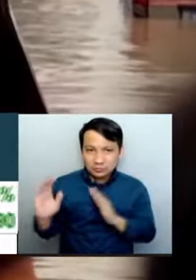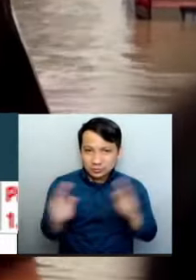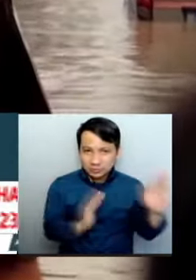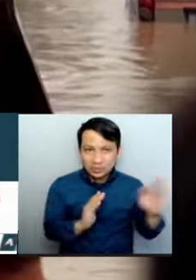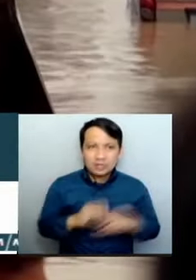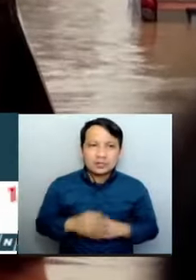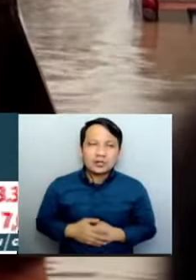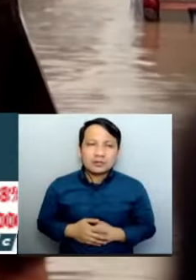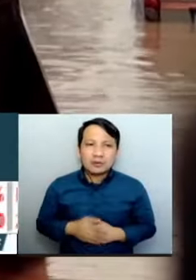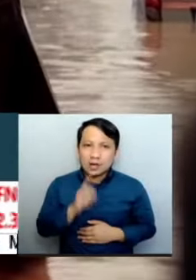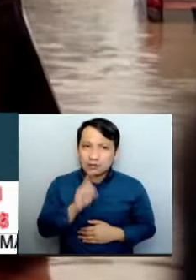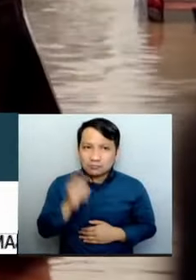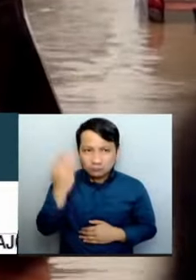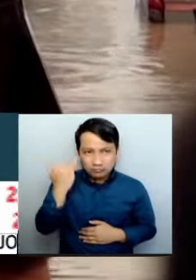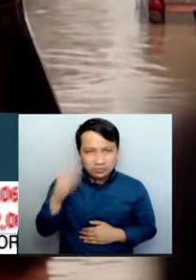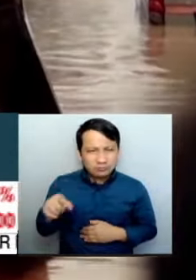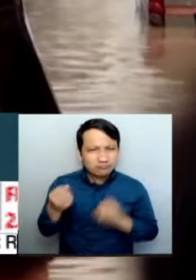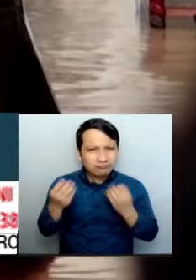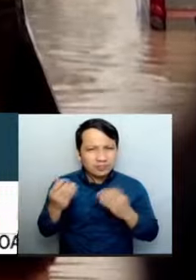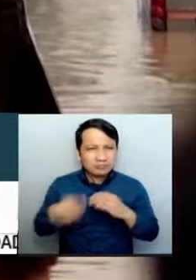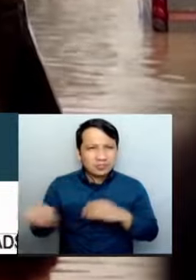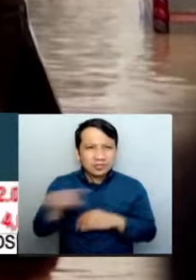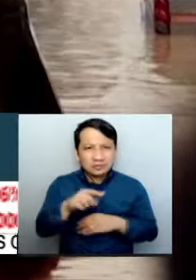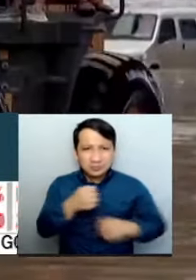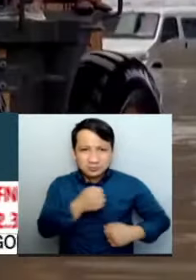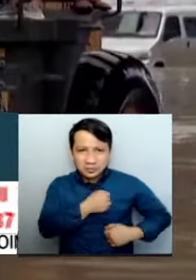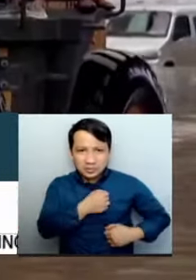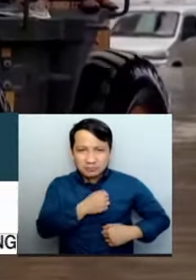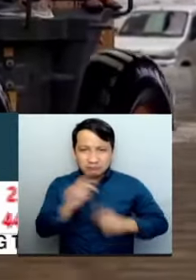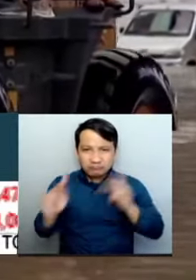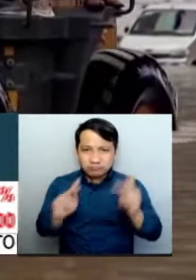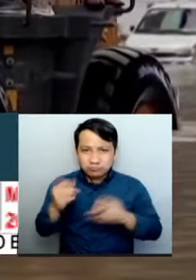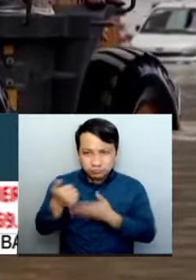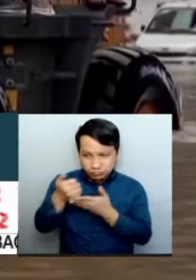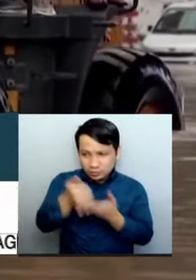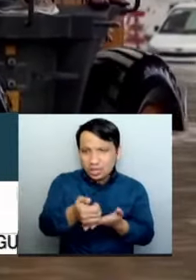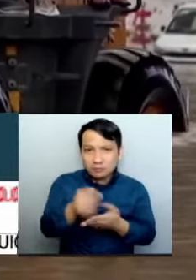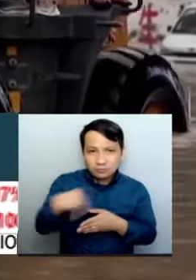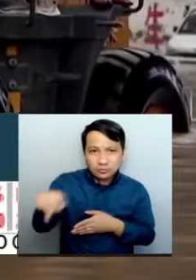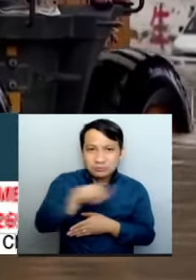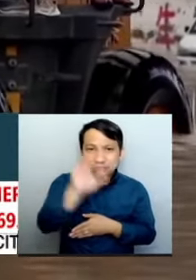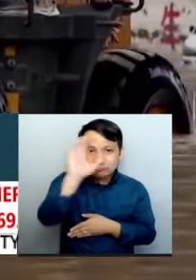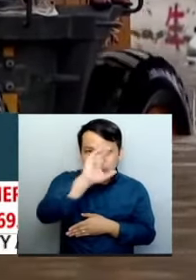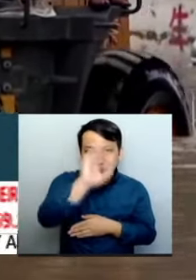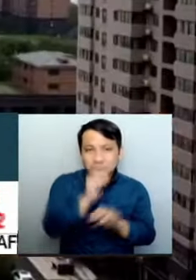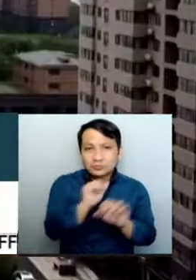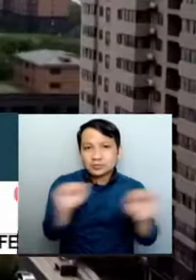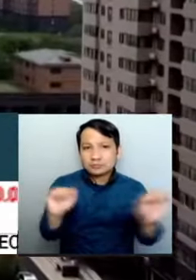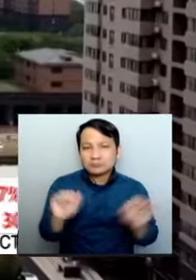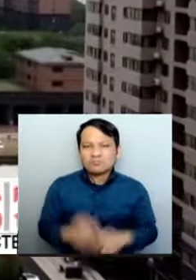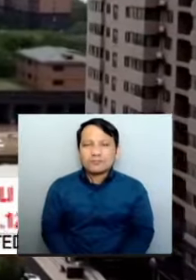than 5,500 soldiers and personnel to help with search and rescue.